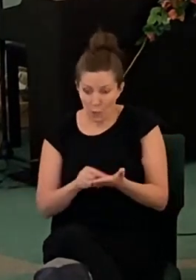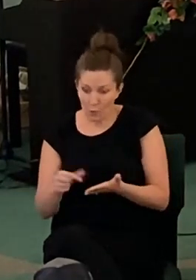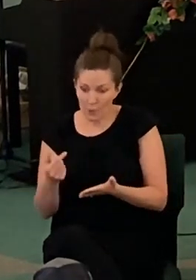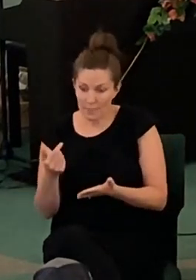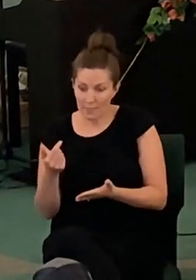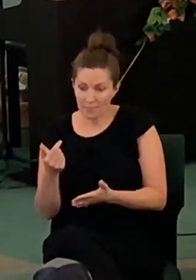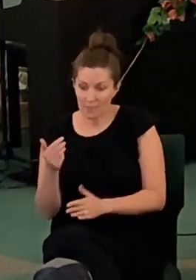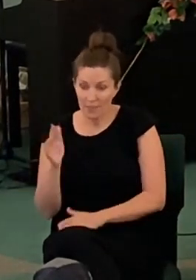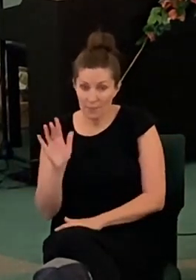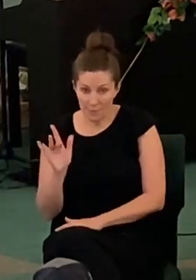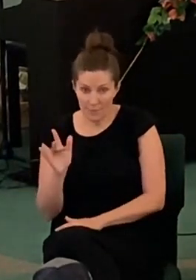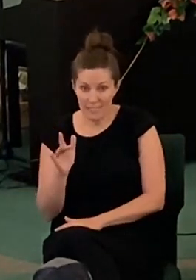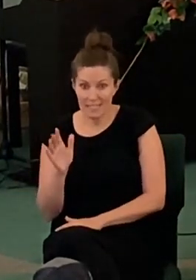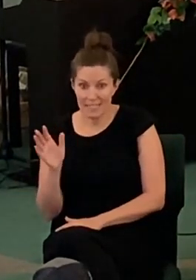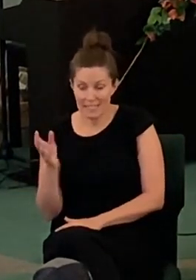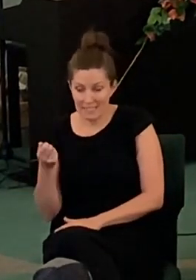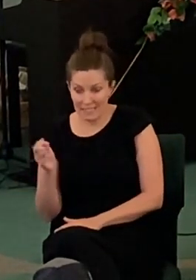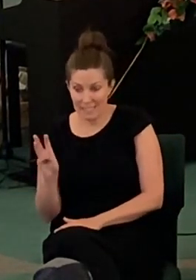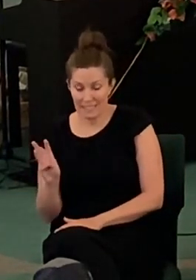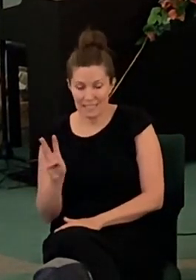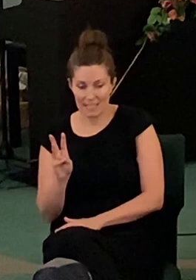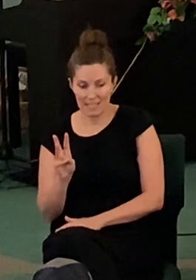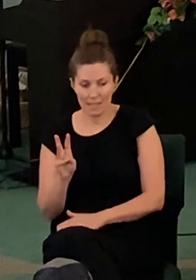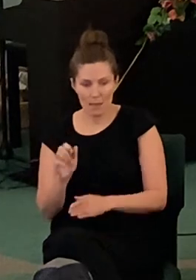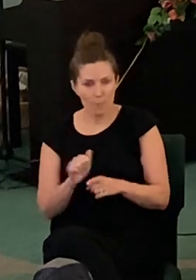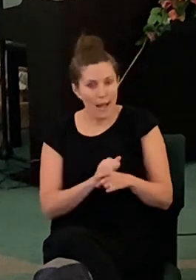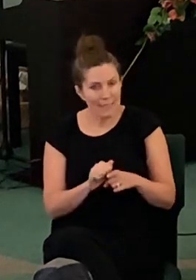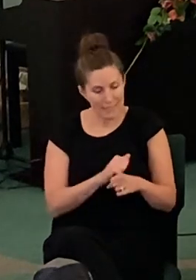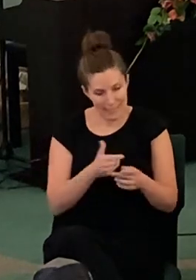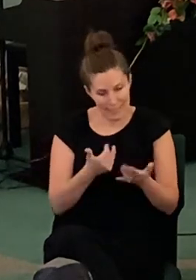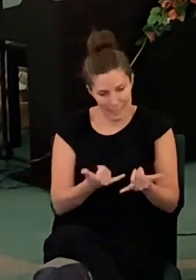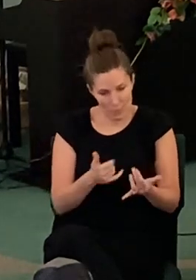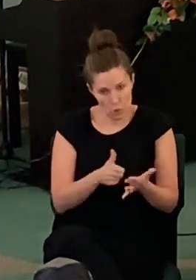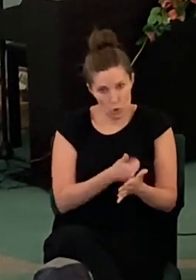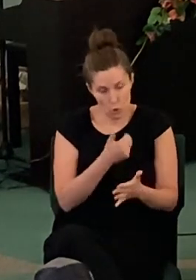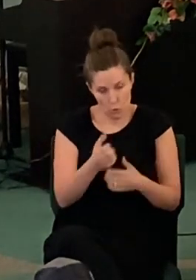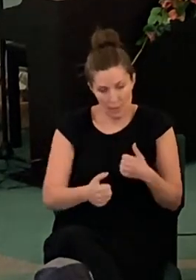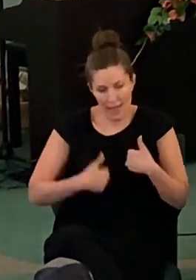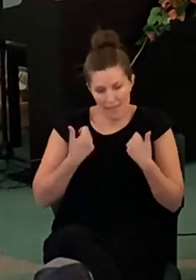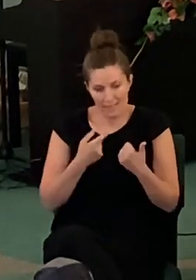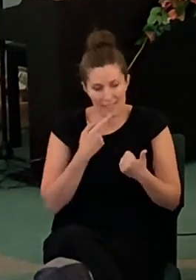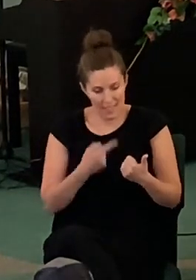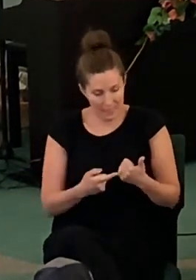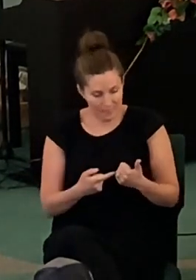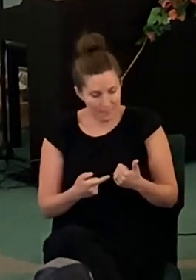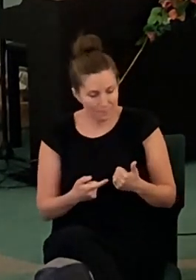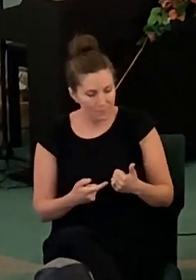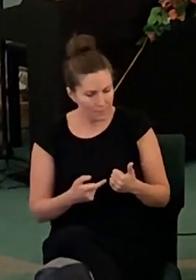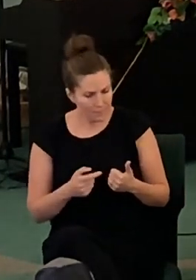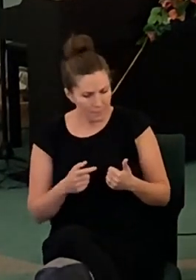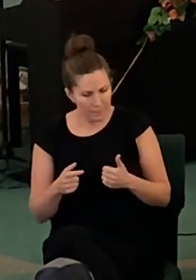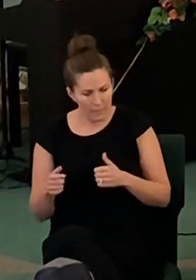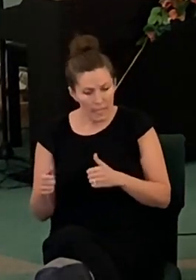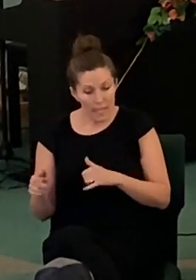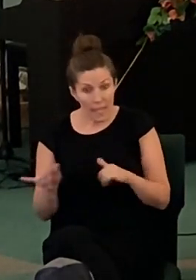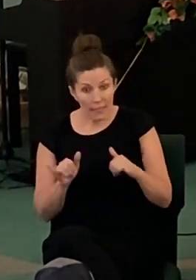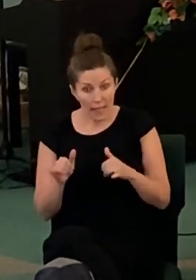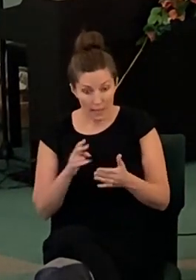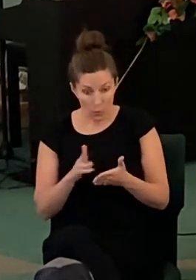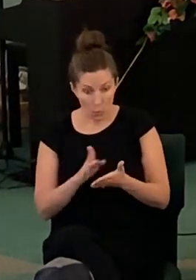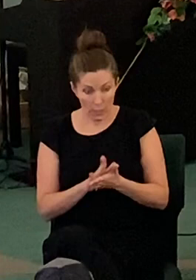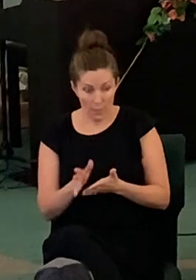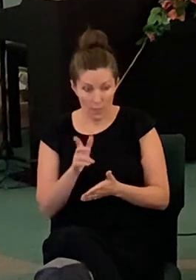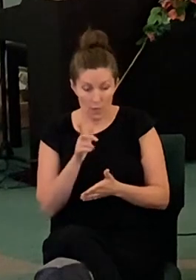16 about practicing this new life. He says, but like the Holy One who called you,